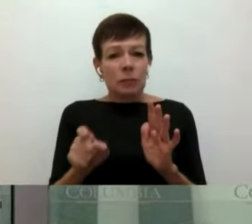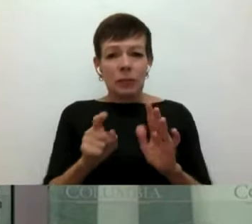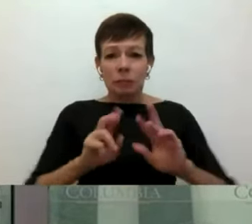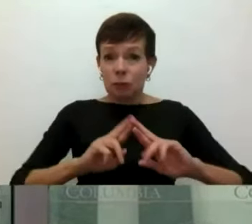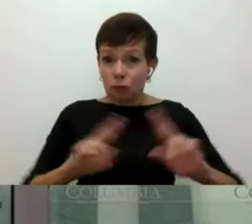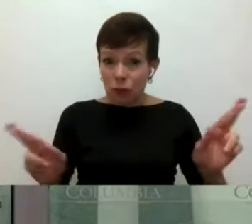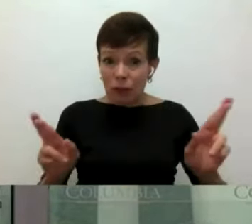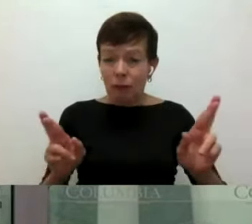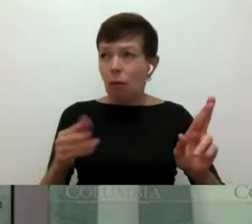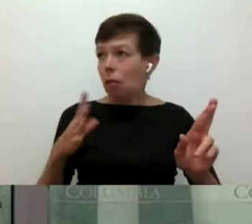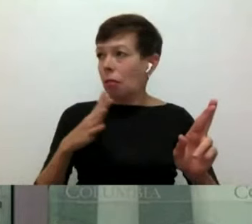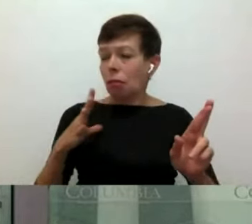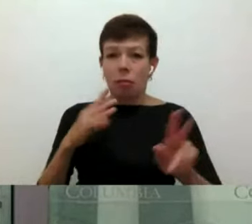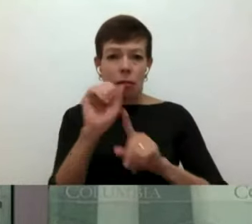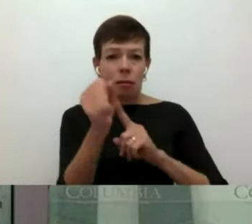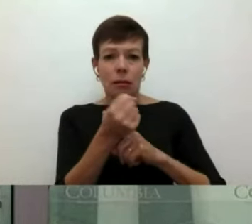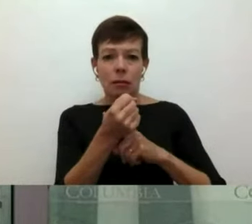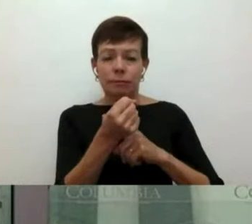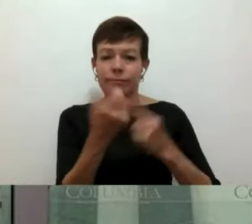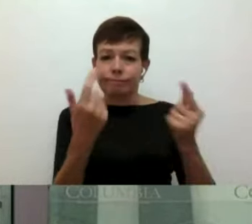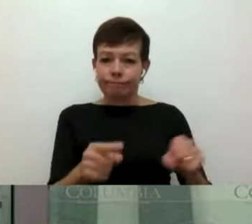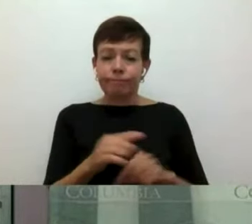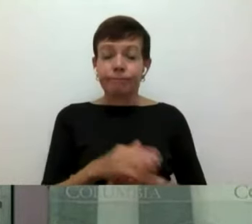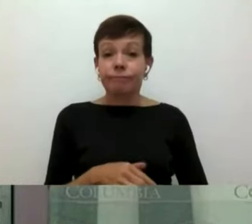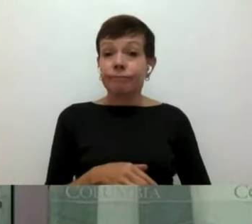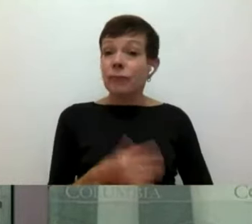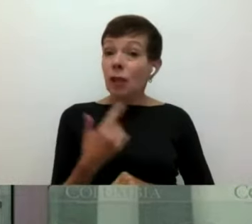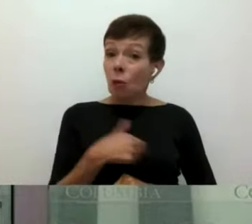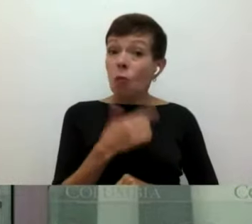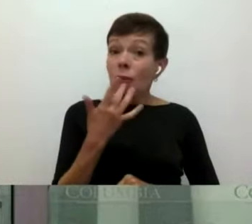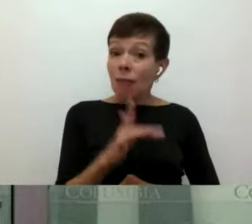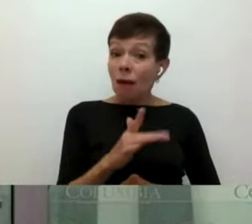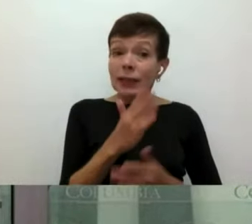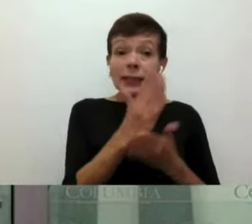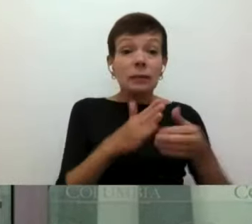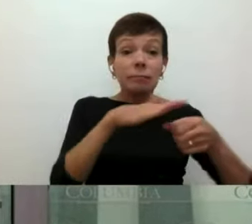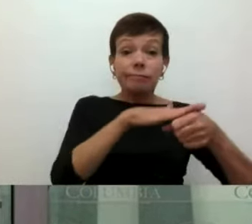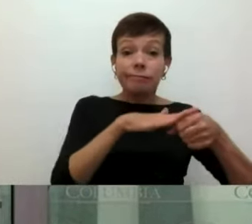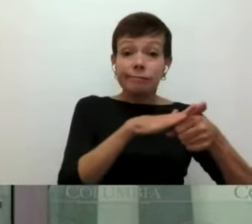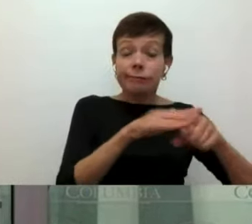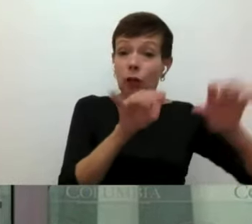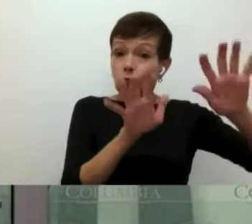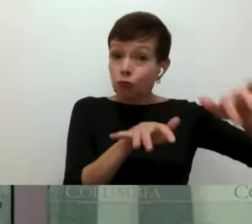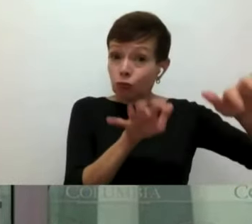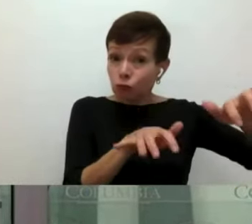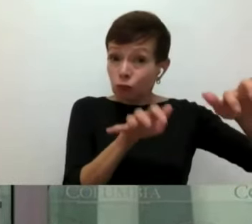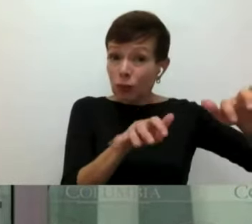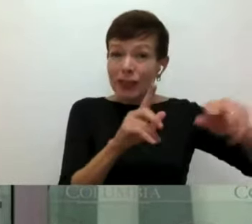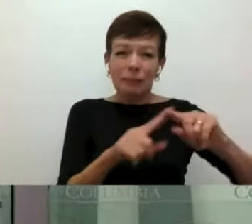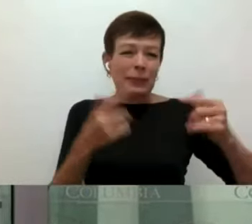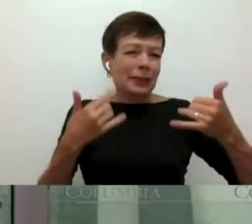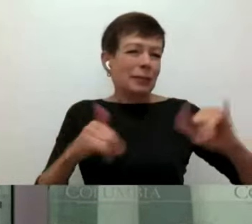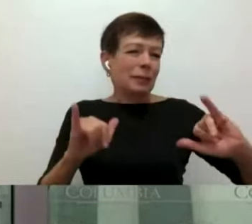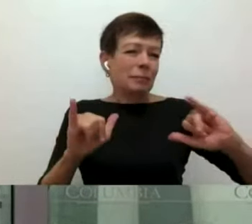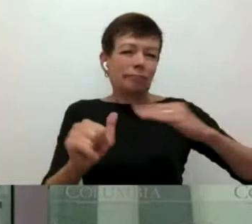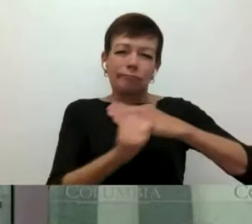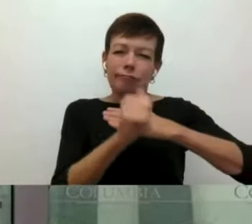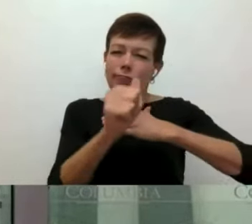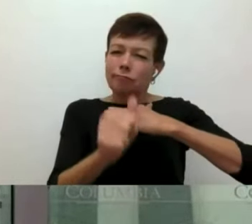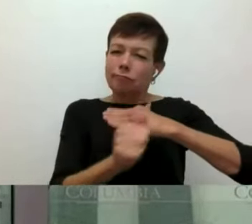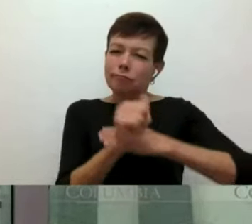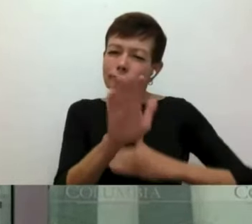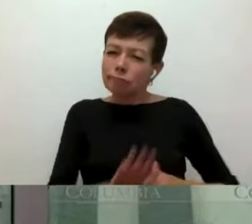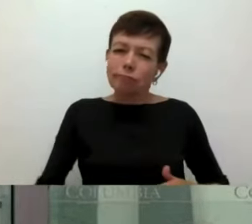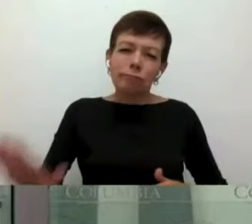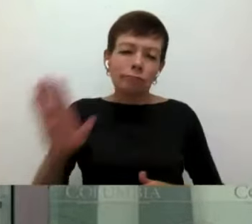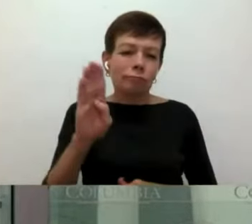be agile in case our circumstances change. While we have been lucky to receive some rain in some places, we are still in a